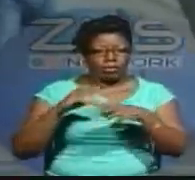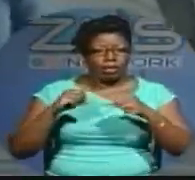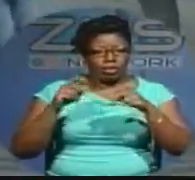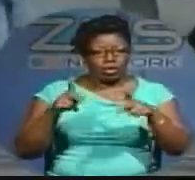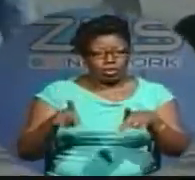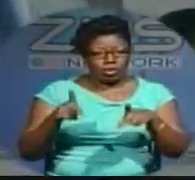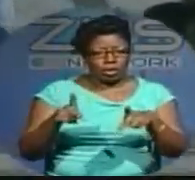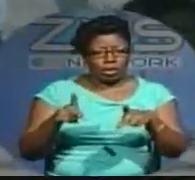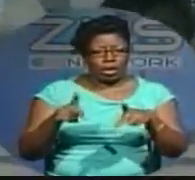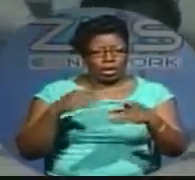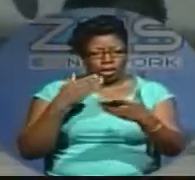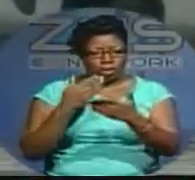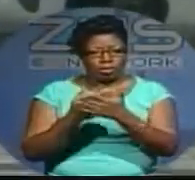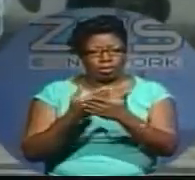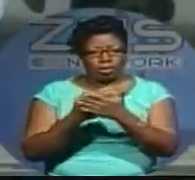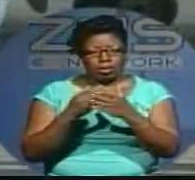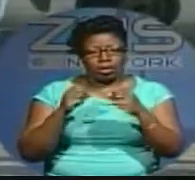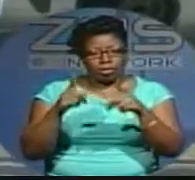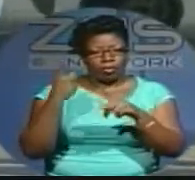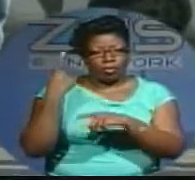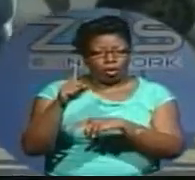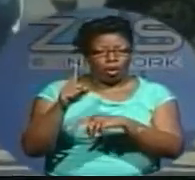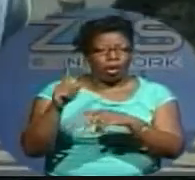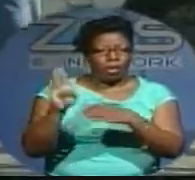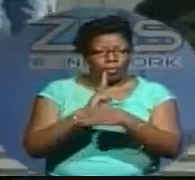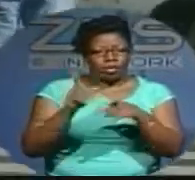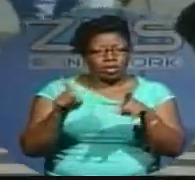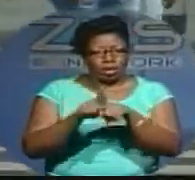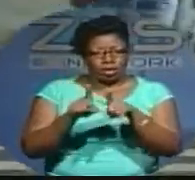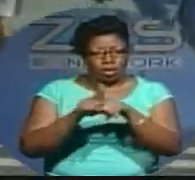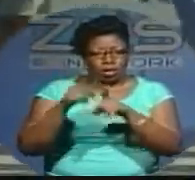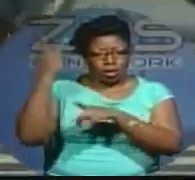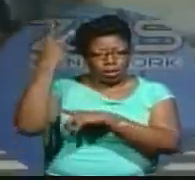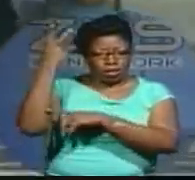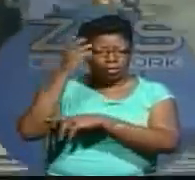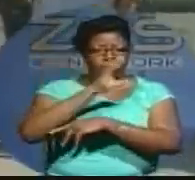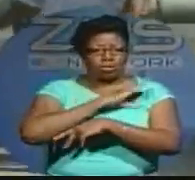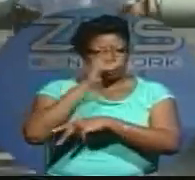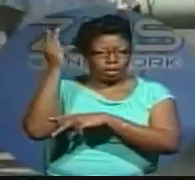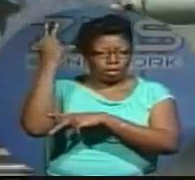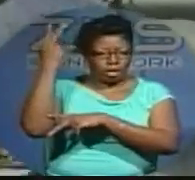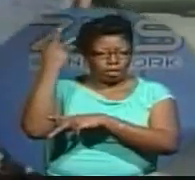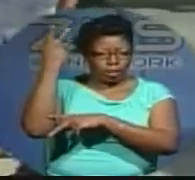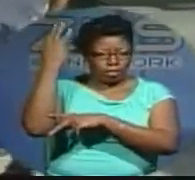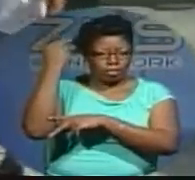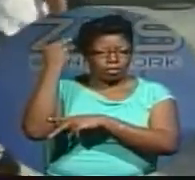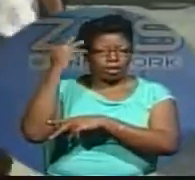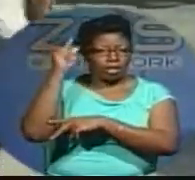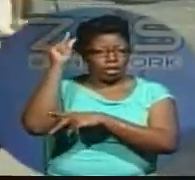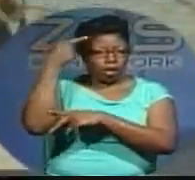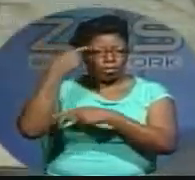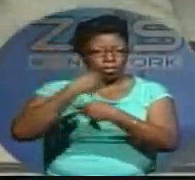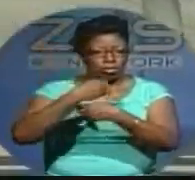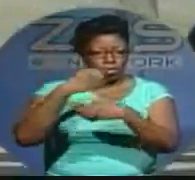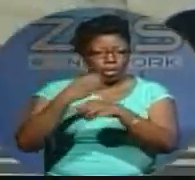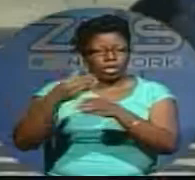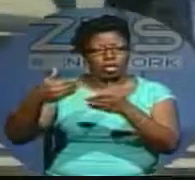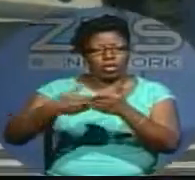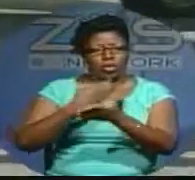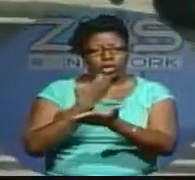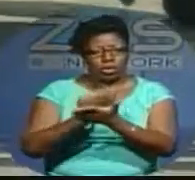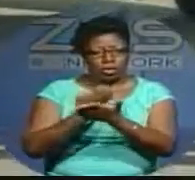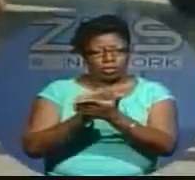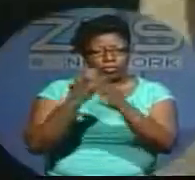potential for new business developments. While on the island this weekend, Prime Minister Perry Christie announced that the government plans to create a new economy